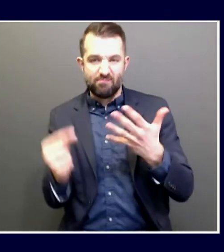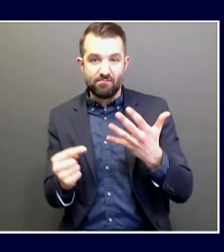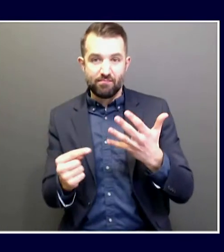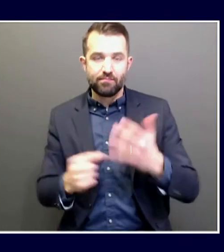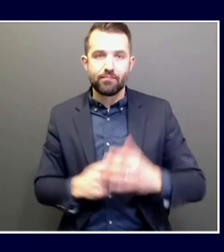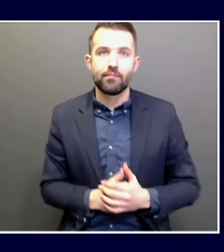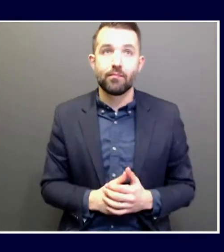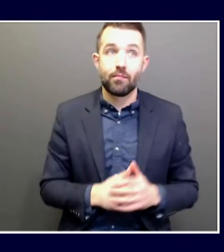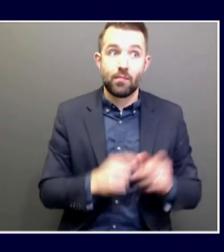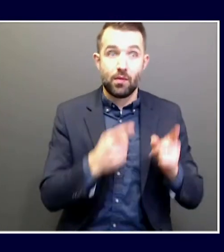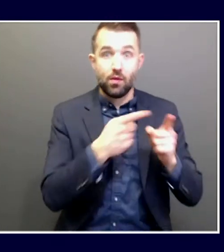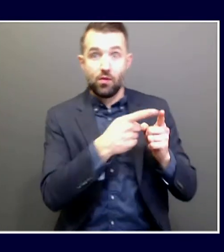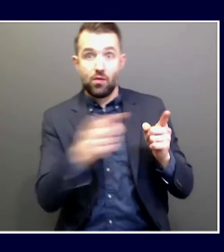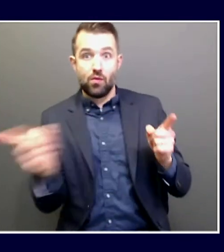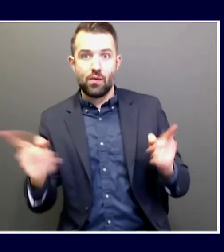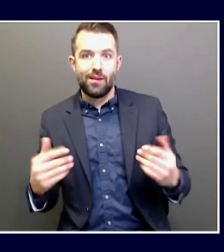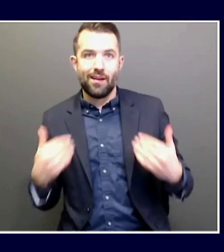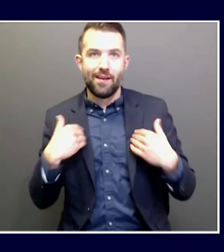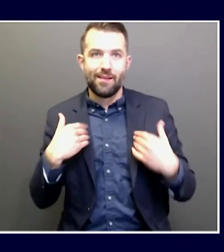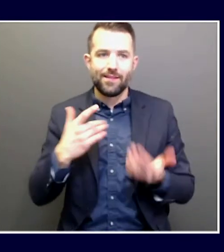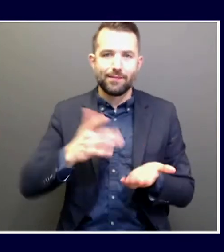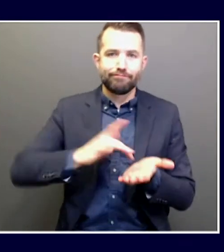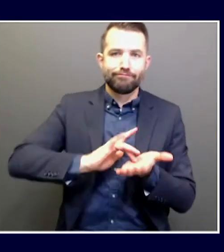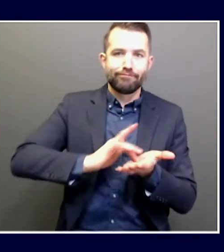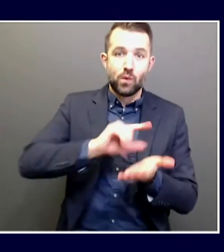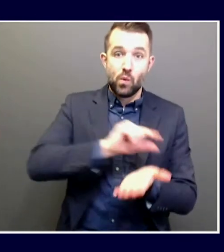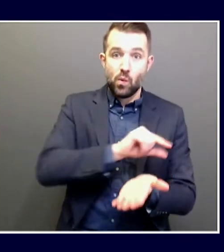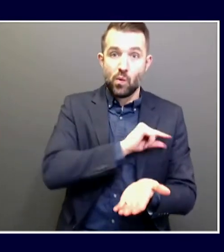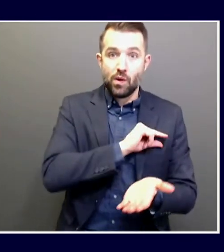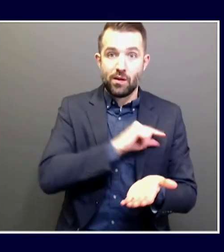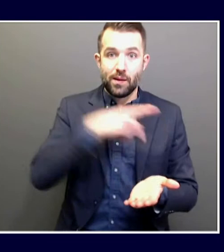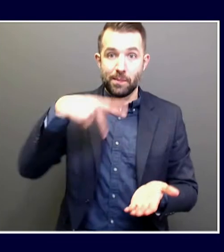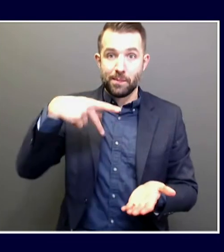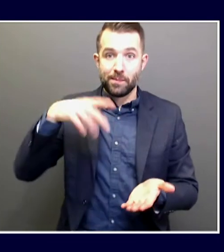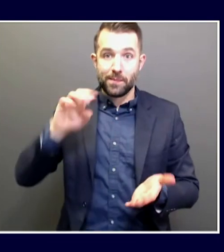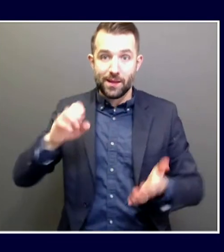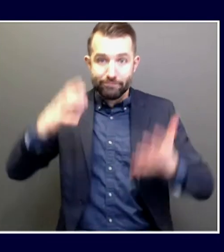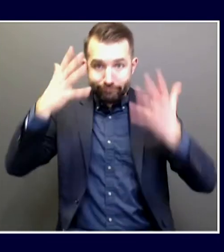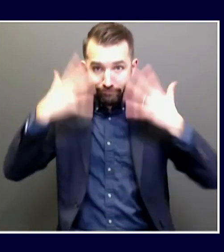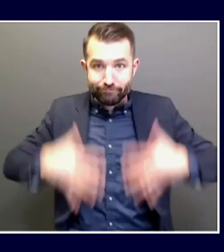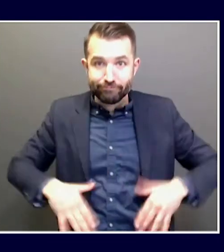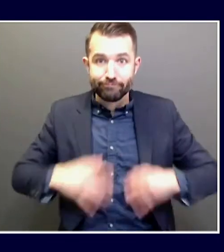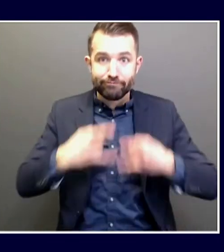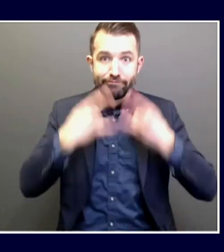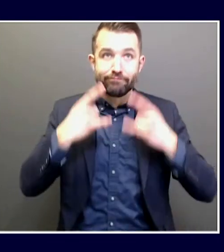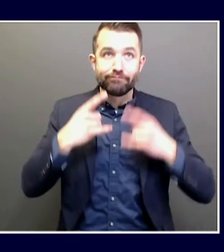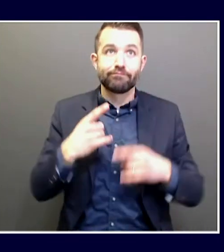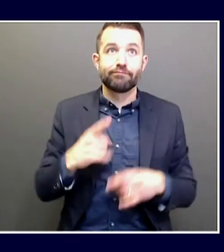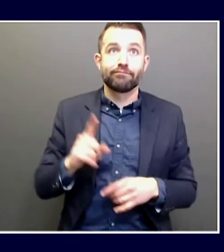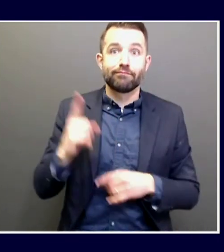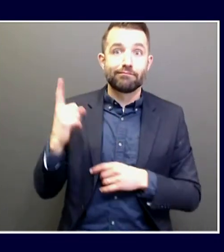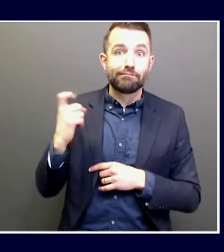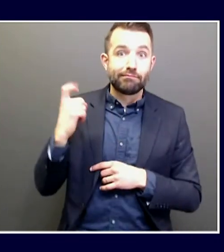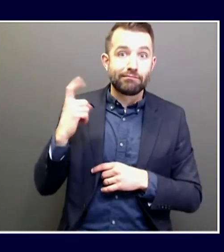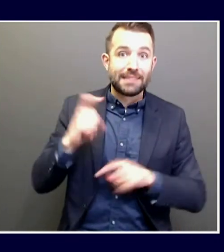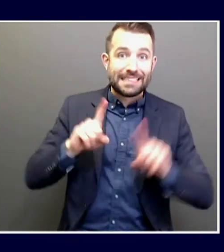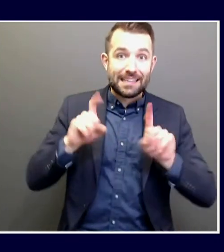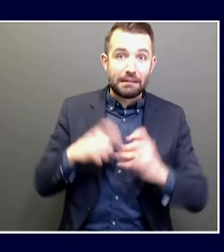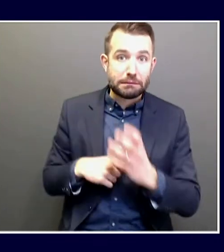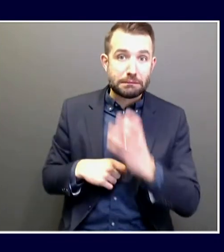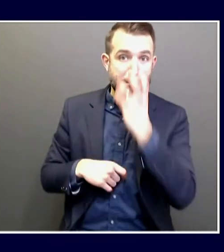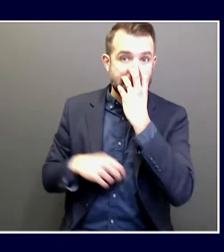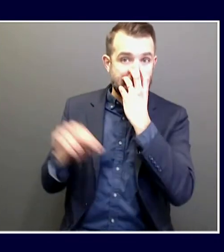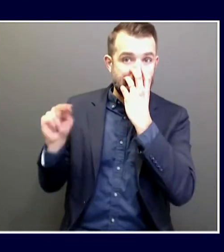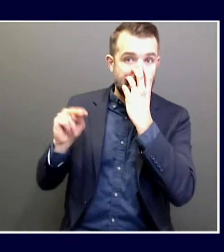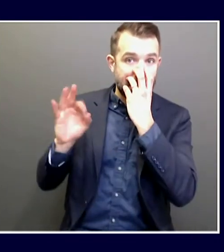They have fit tested N95s. They wear all sorts of PPE when they're around COVID, around patients, let